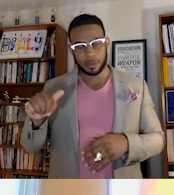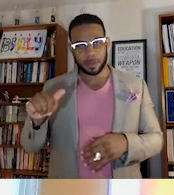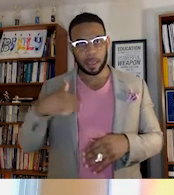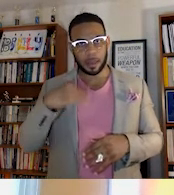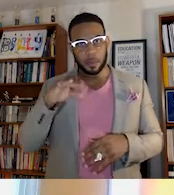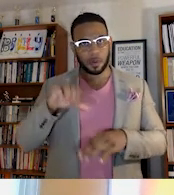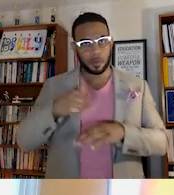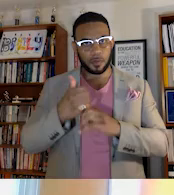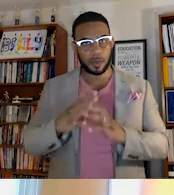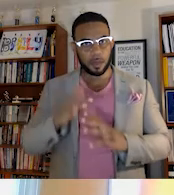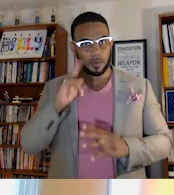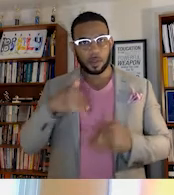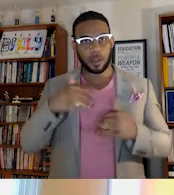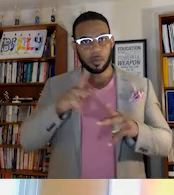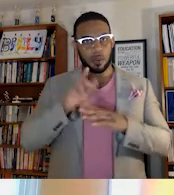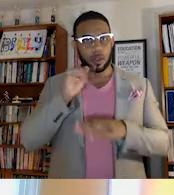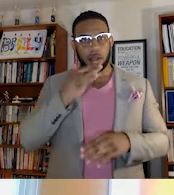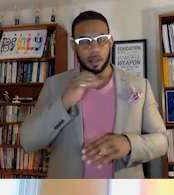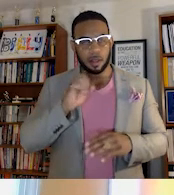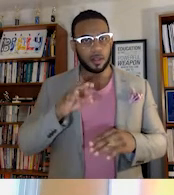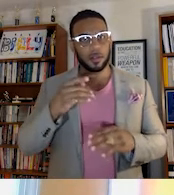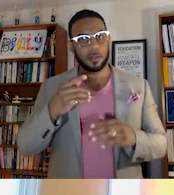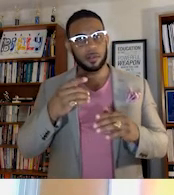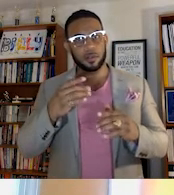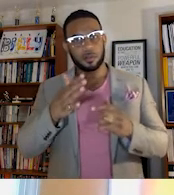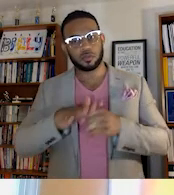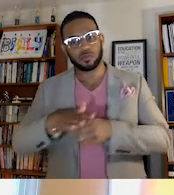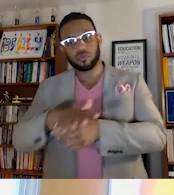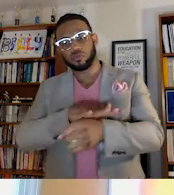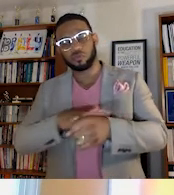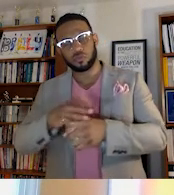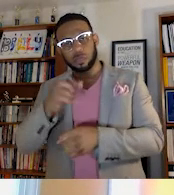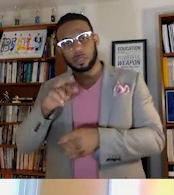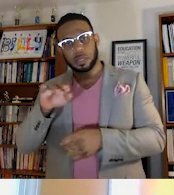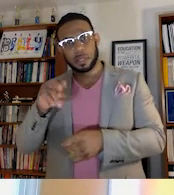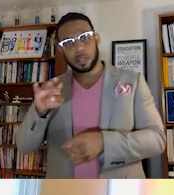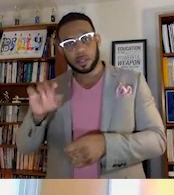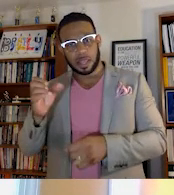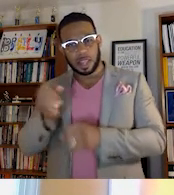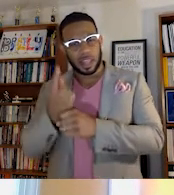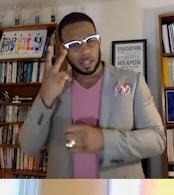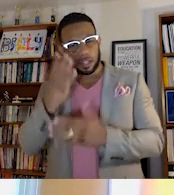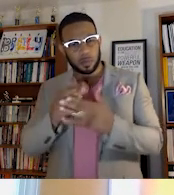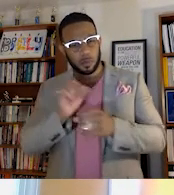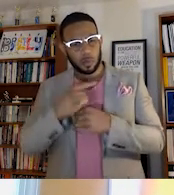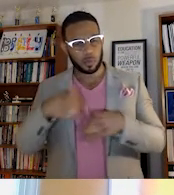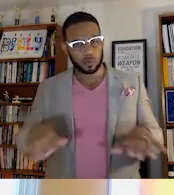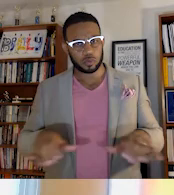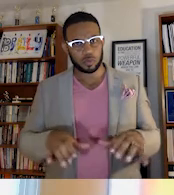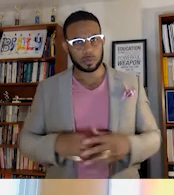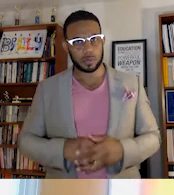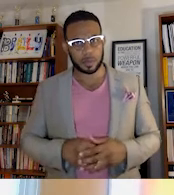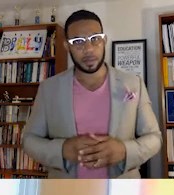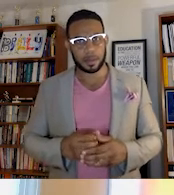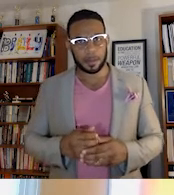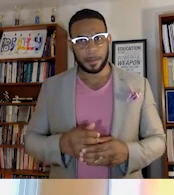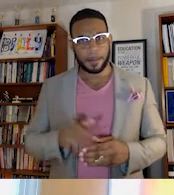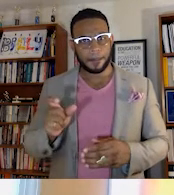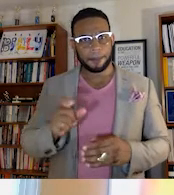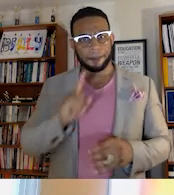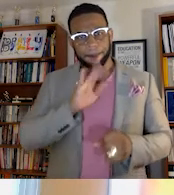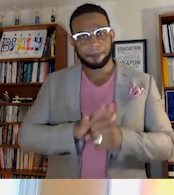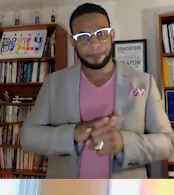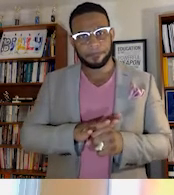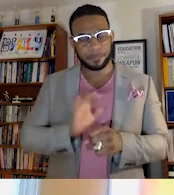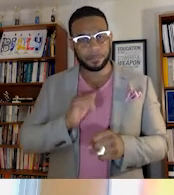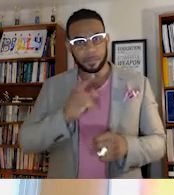am the co-founder of the Young Professionals of Color of Greater Harrisburg. So last year, he saw some of the work that we were doing, and he pledged